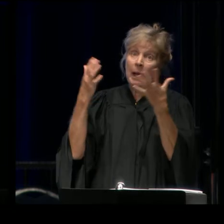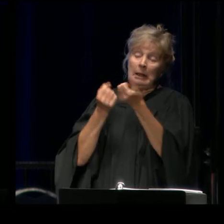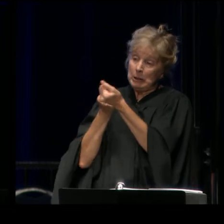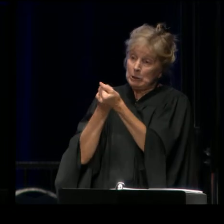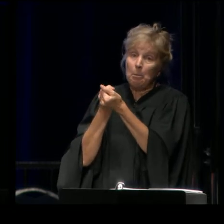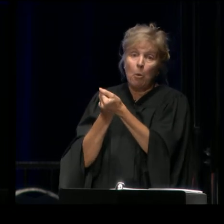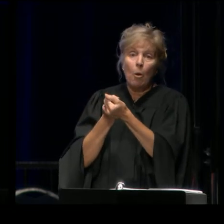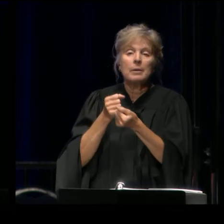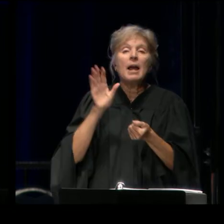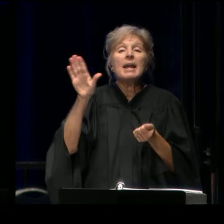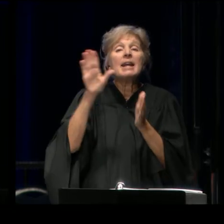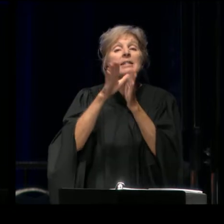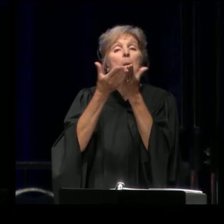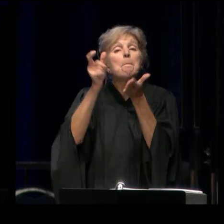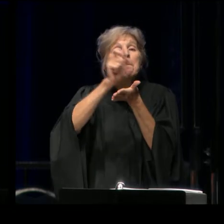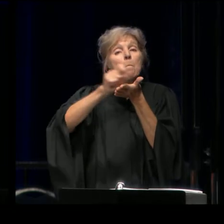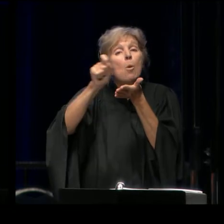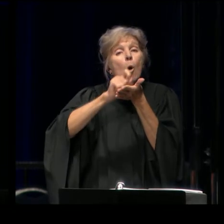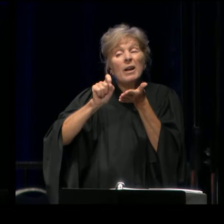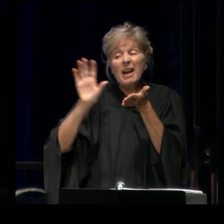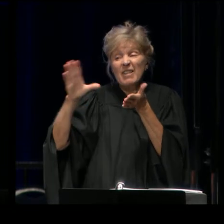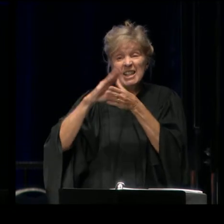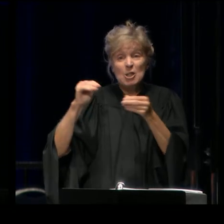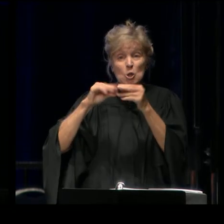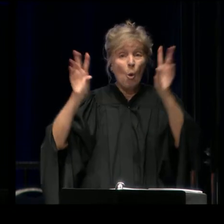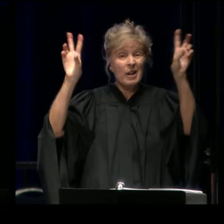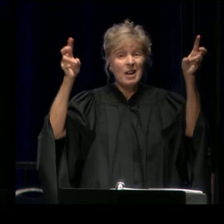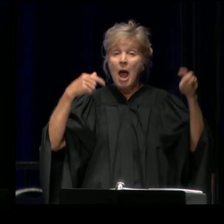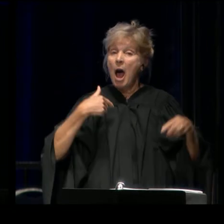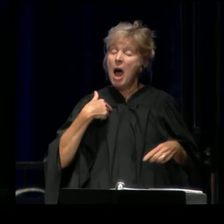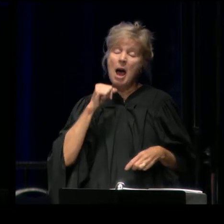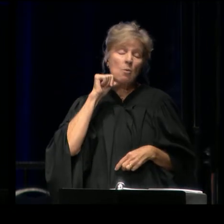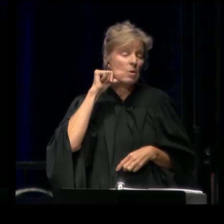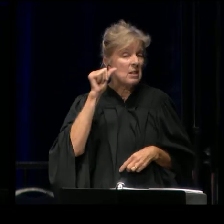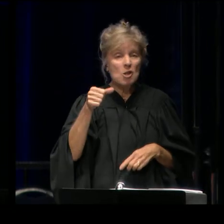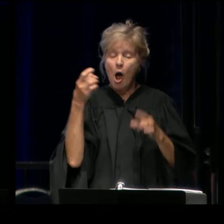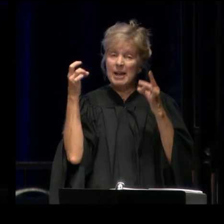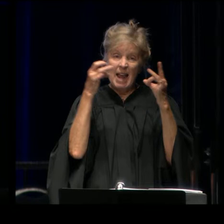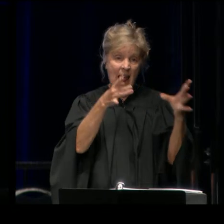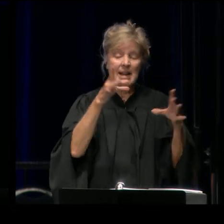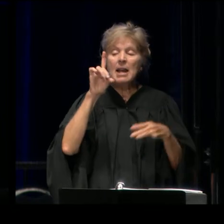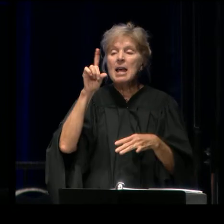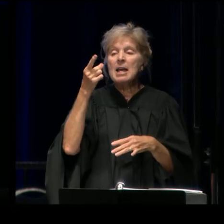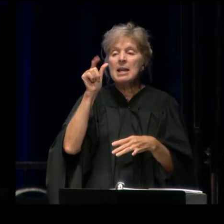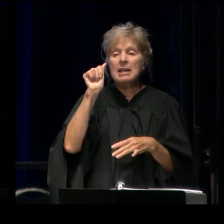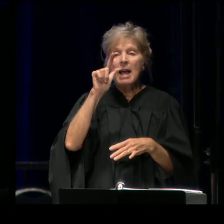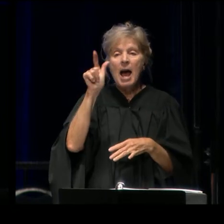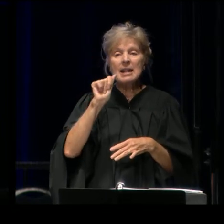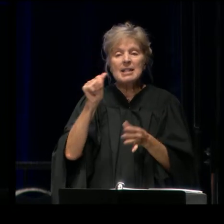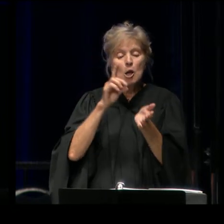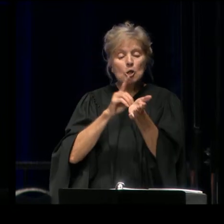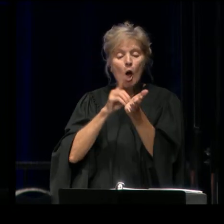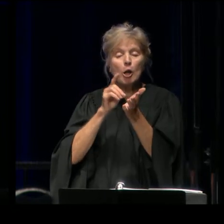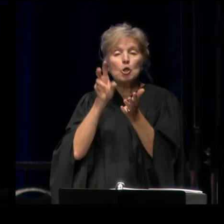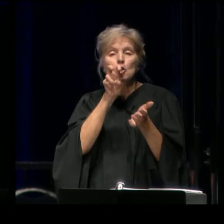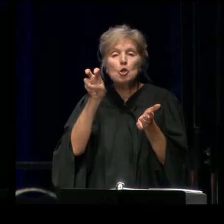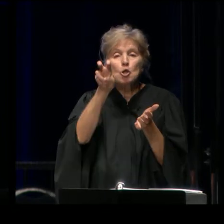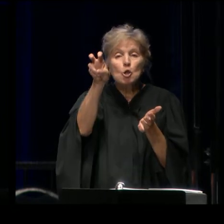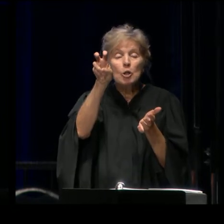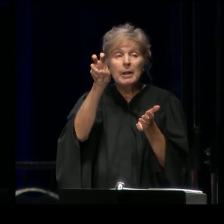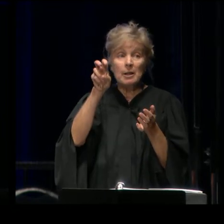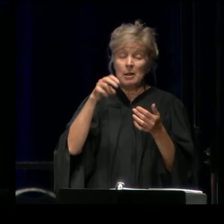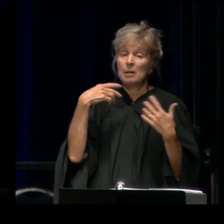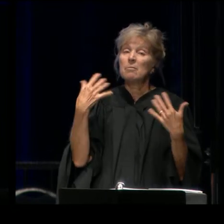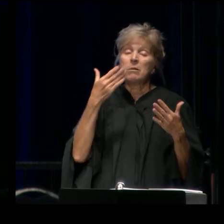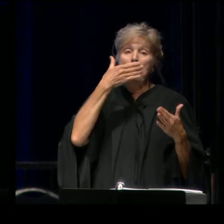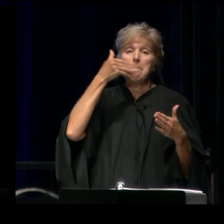His autobiographical book, I Shall Not Hate, A Gaza Doctor's Journey, achieved critical acclaim and